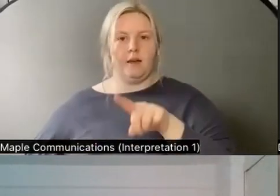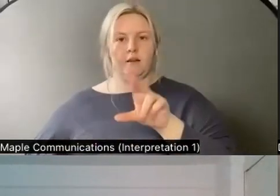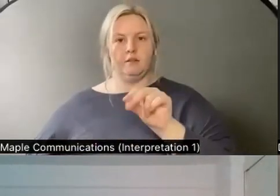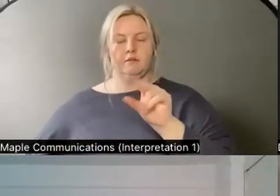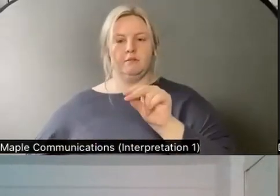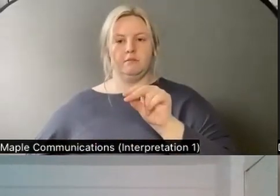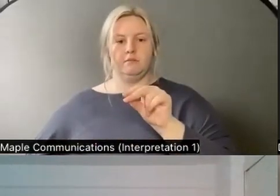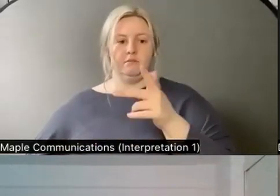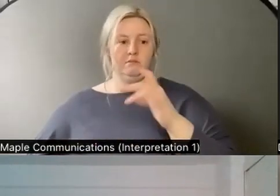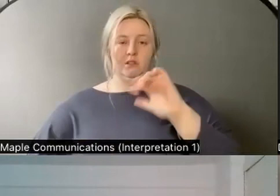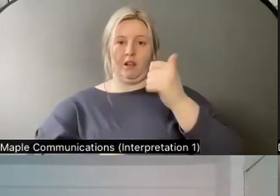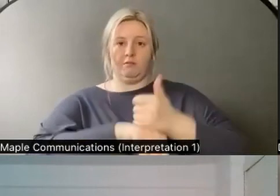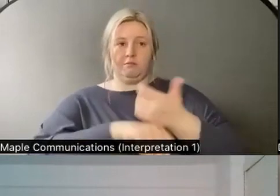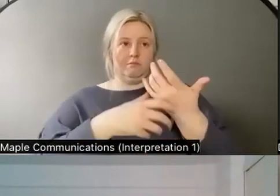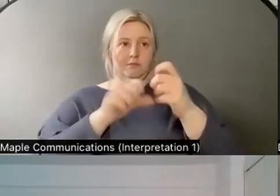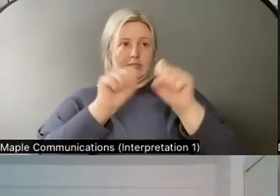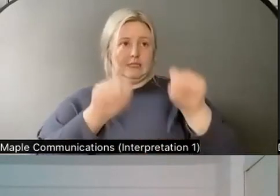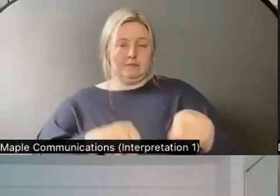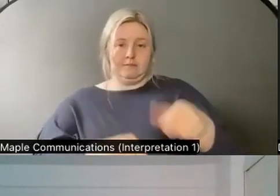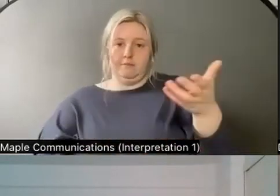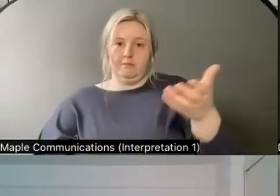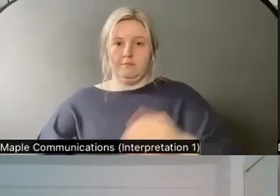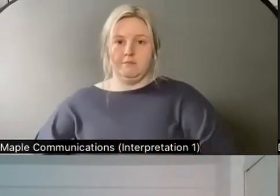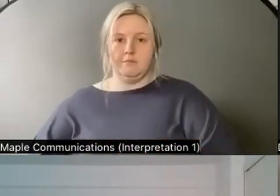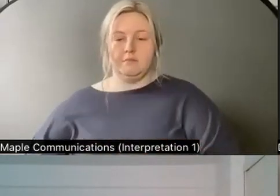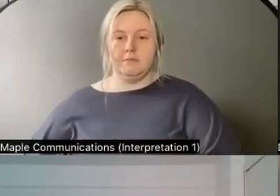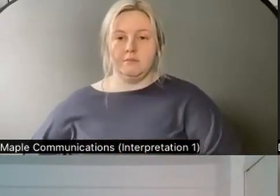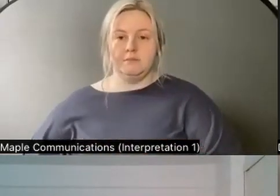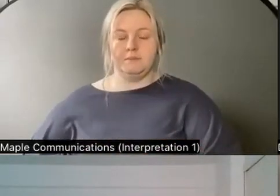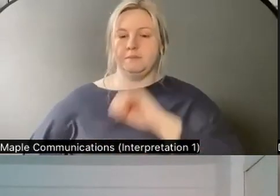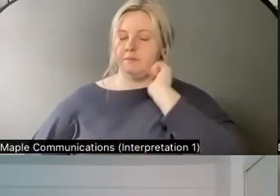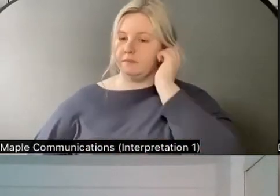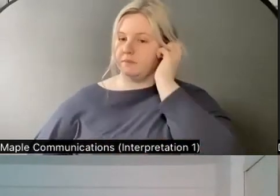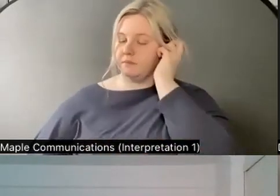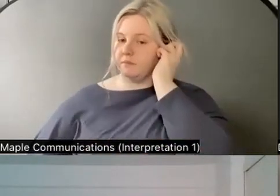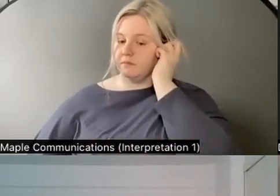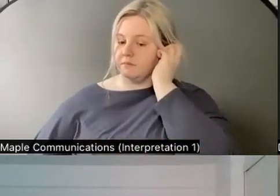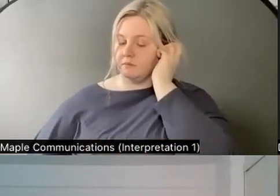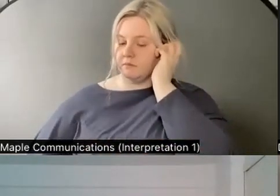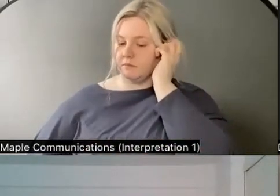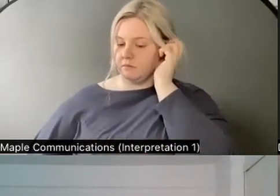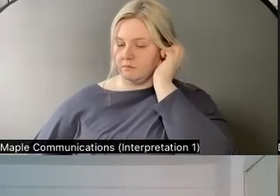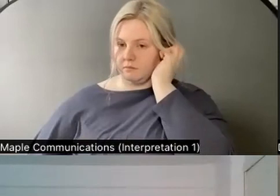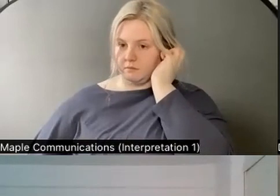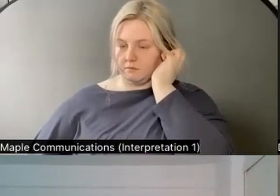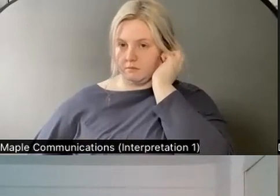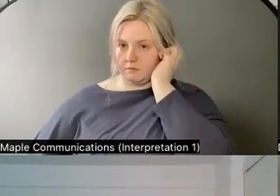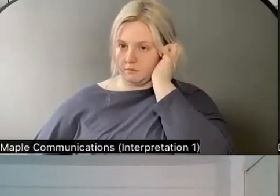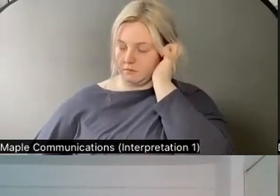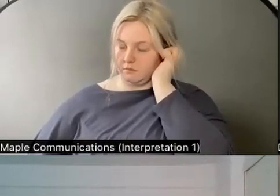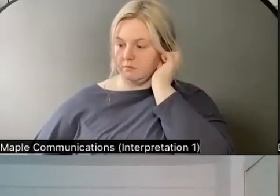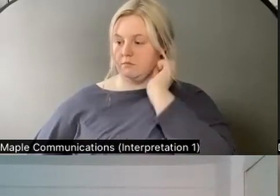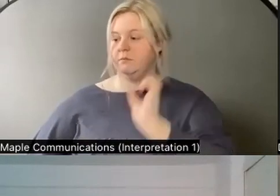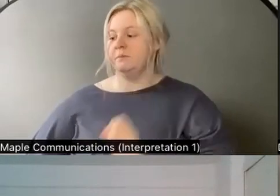It is an exposure more than anything. I want